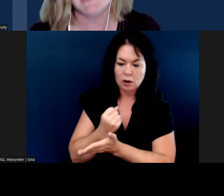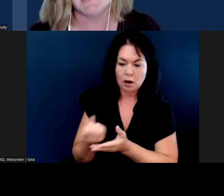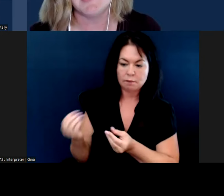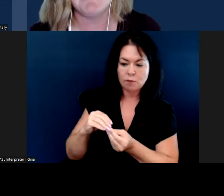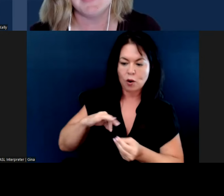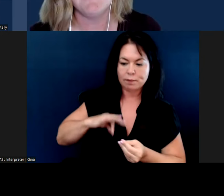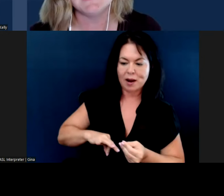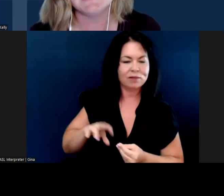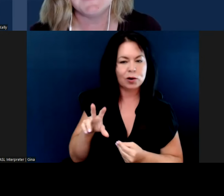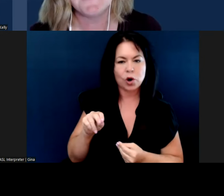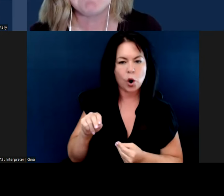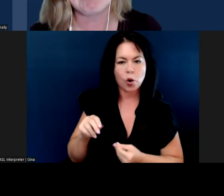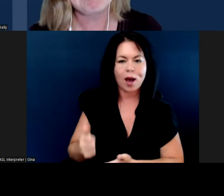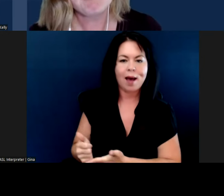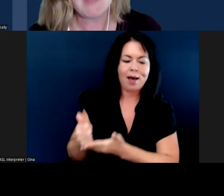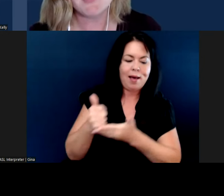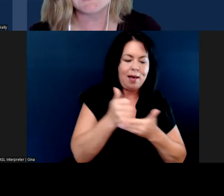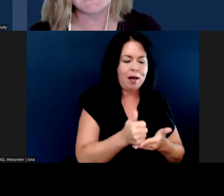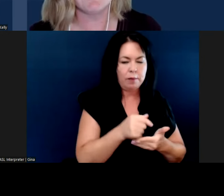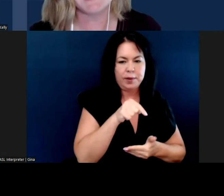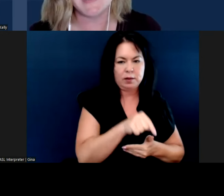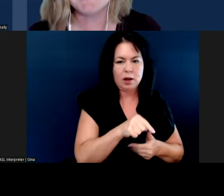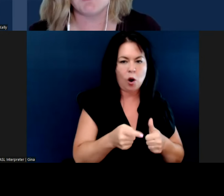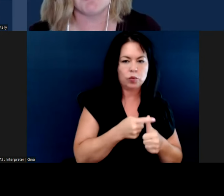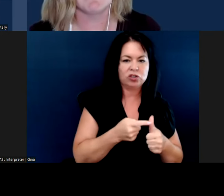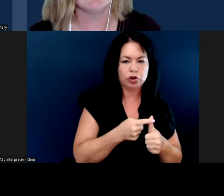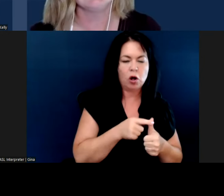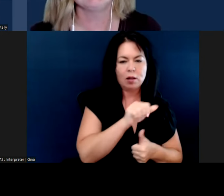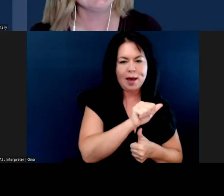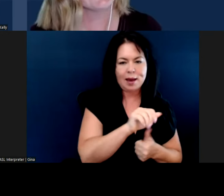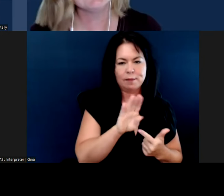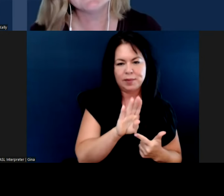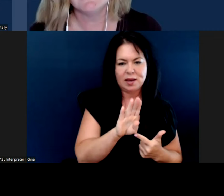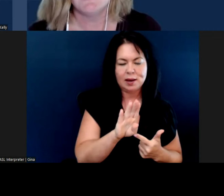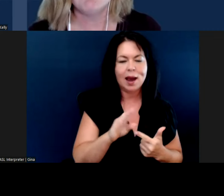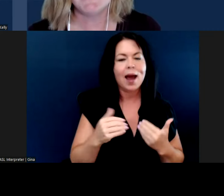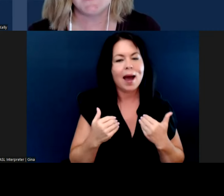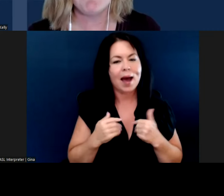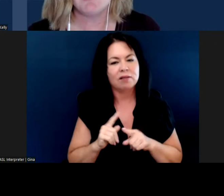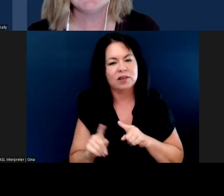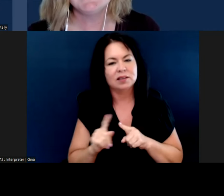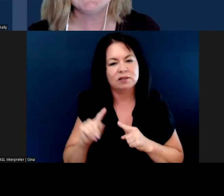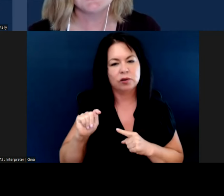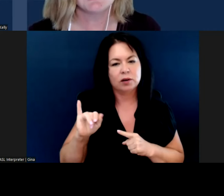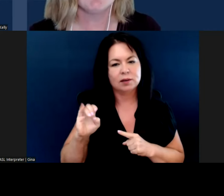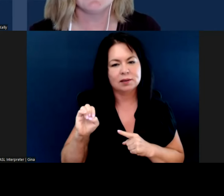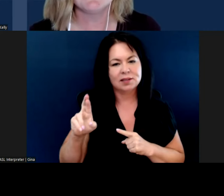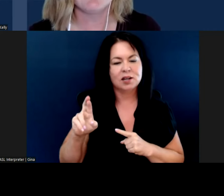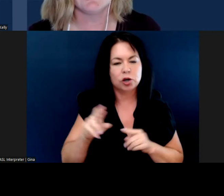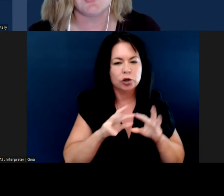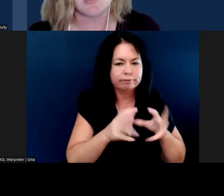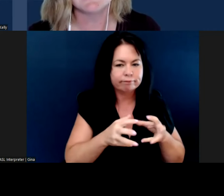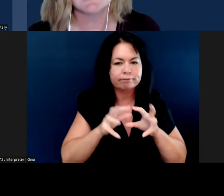original Medicare benefits. There are several types or like tiers of Medigap policies, which